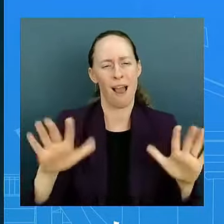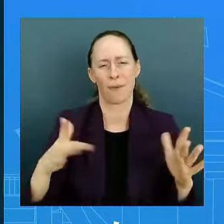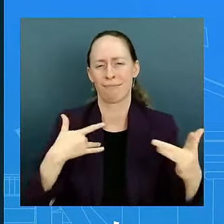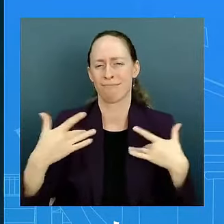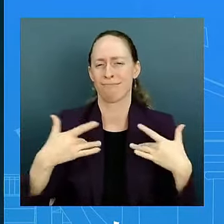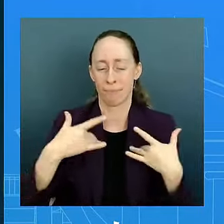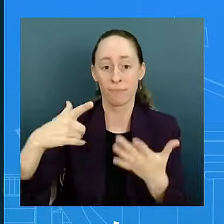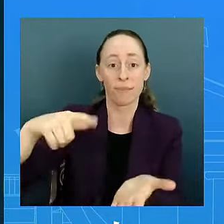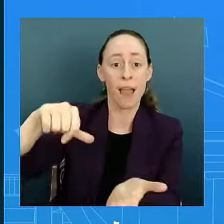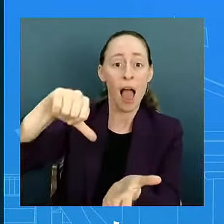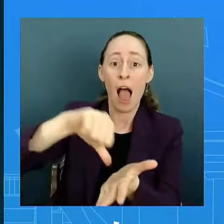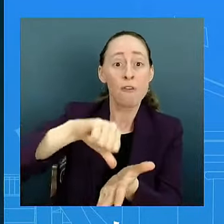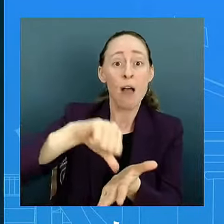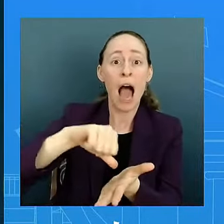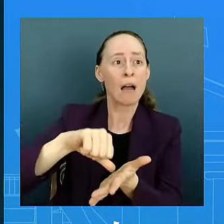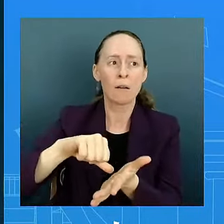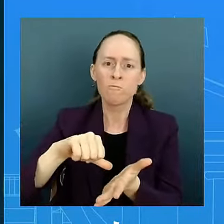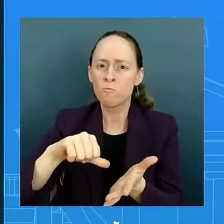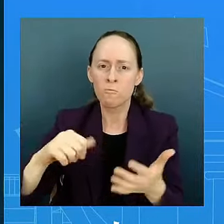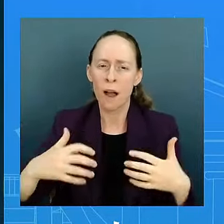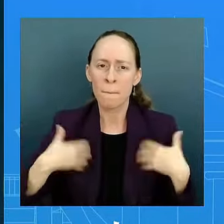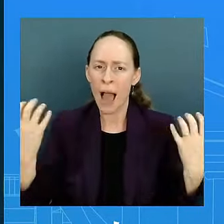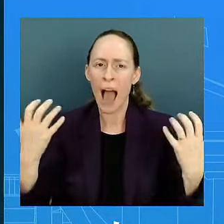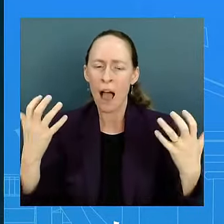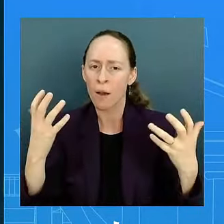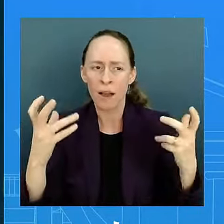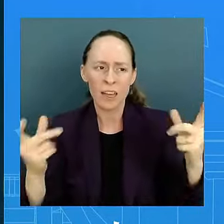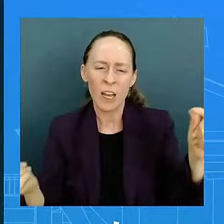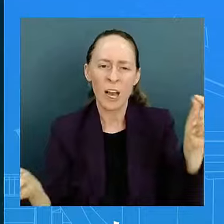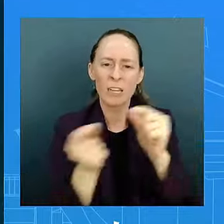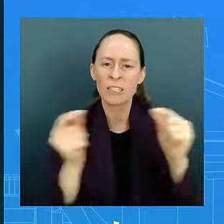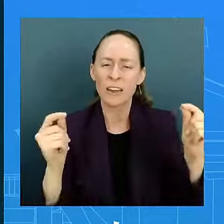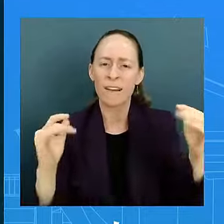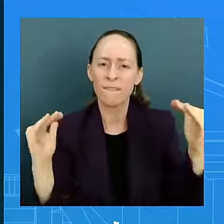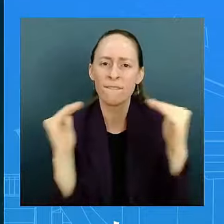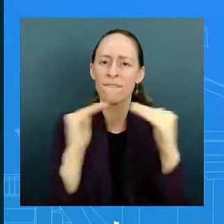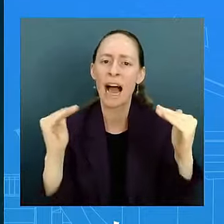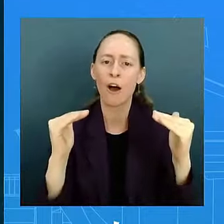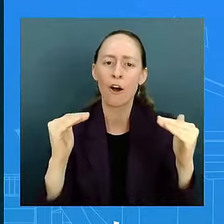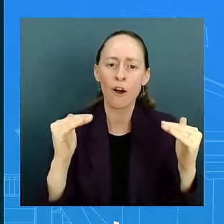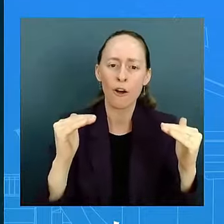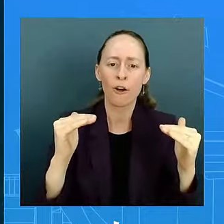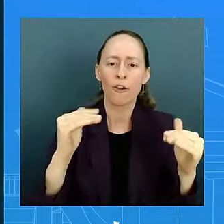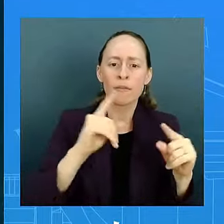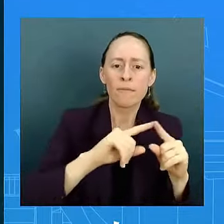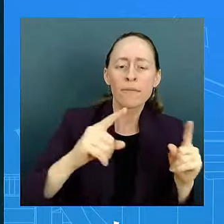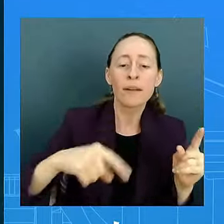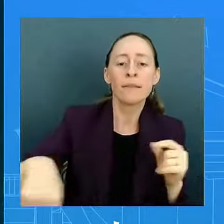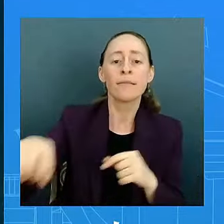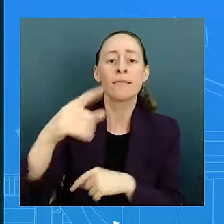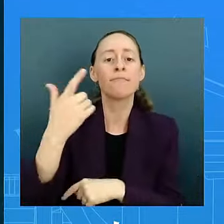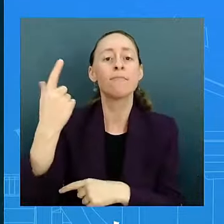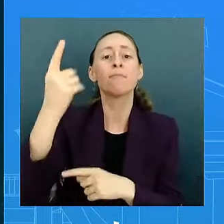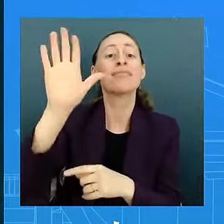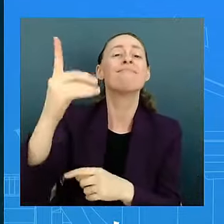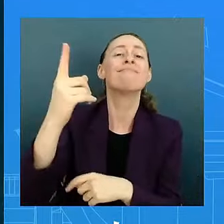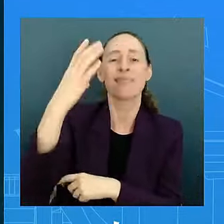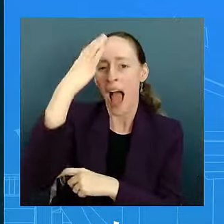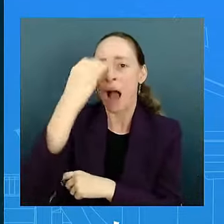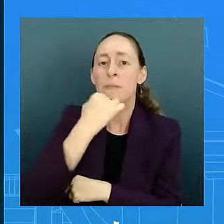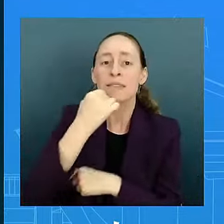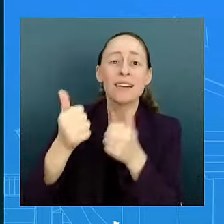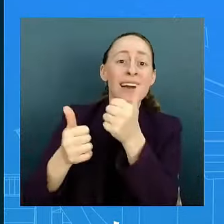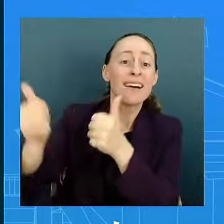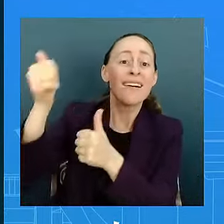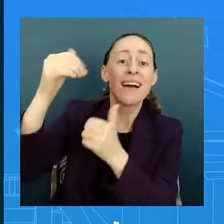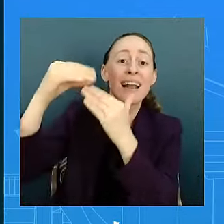the killing of Qasem Soleimani. We consider this a national and homeland security matter of the highest priority,